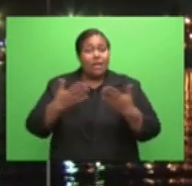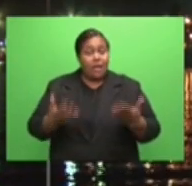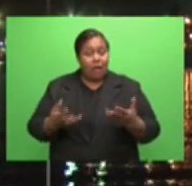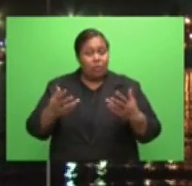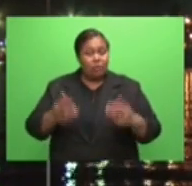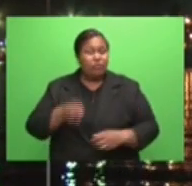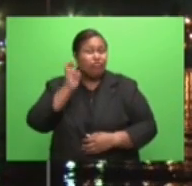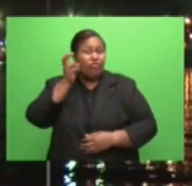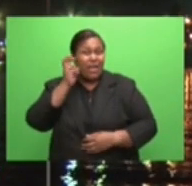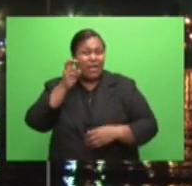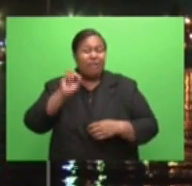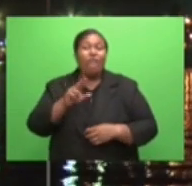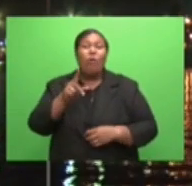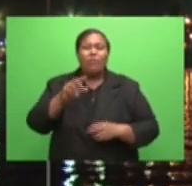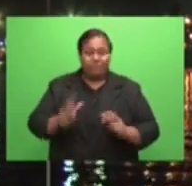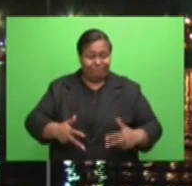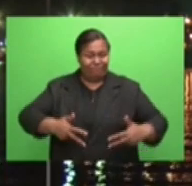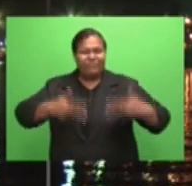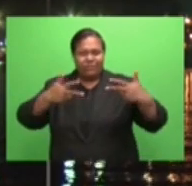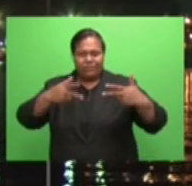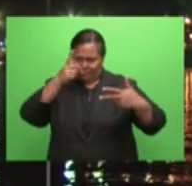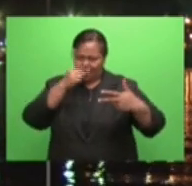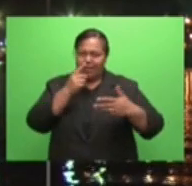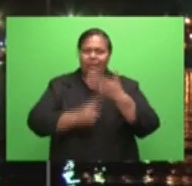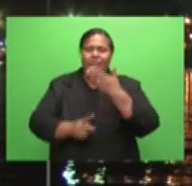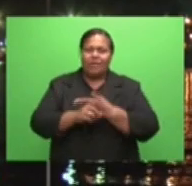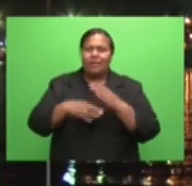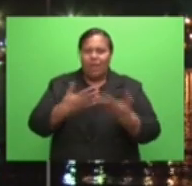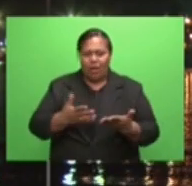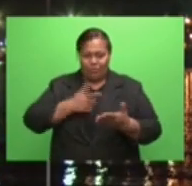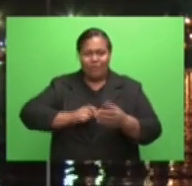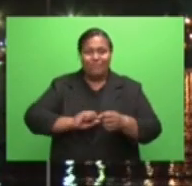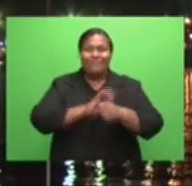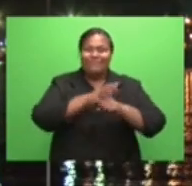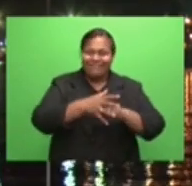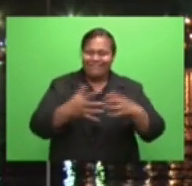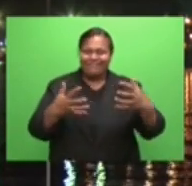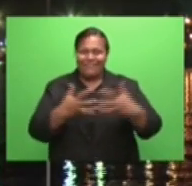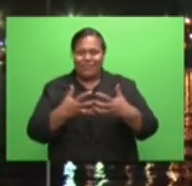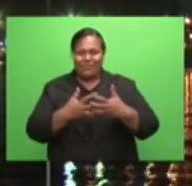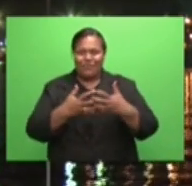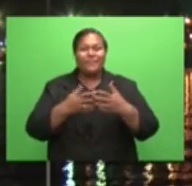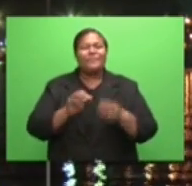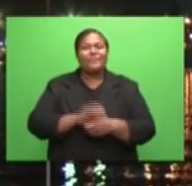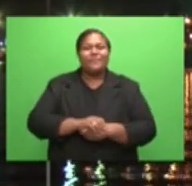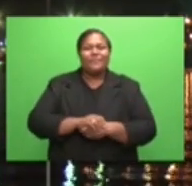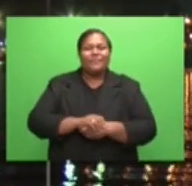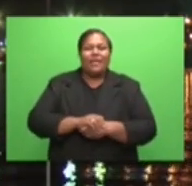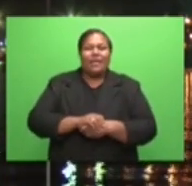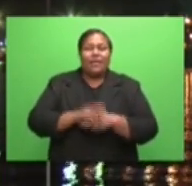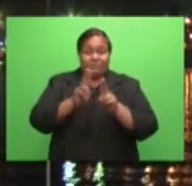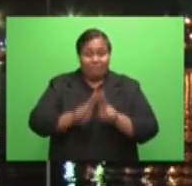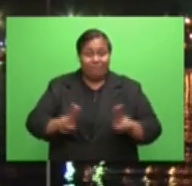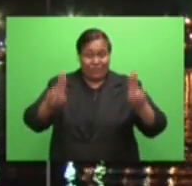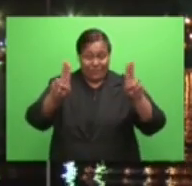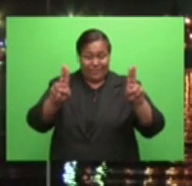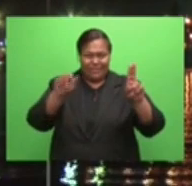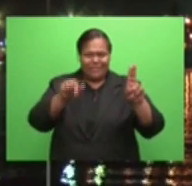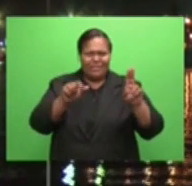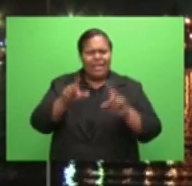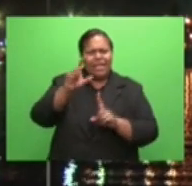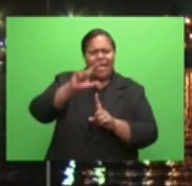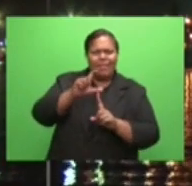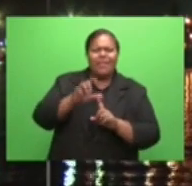who are suffering from the economic crisis caused by the pandemic. The United Nations Development Programme, United Nations Capital Development